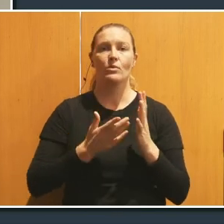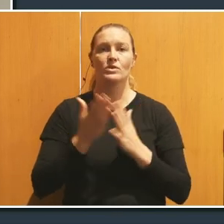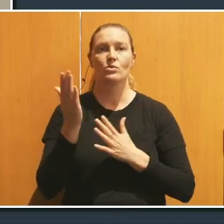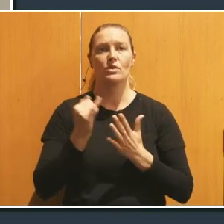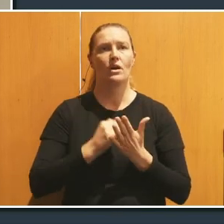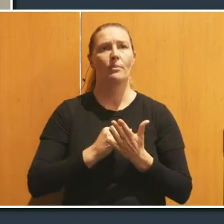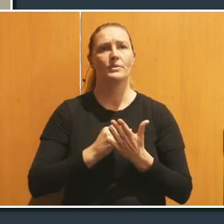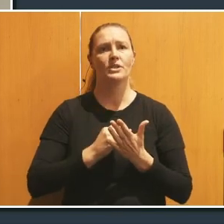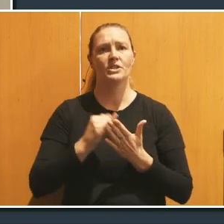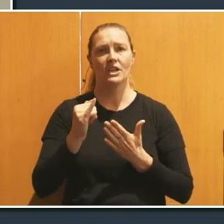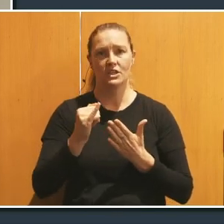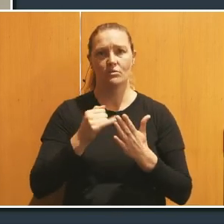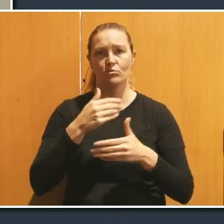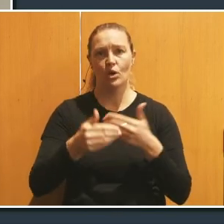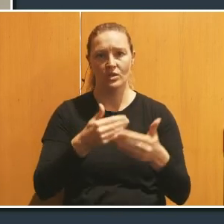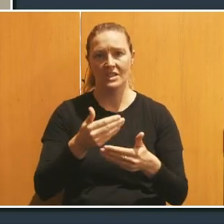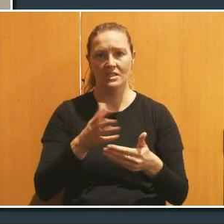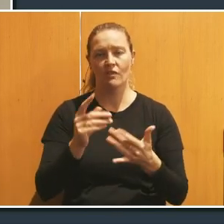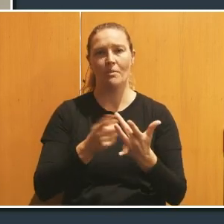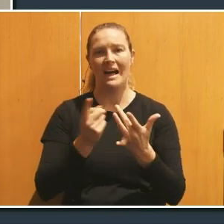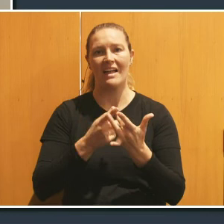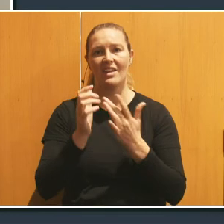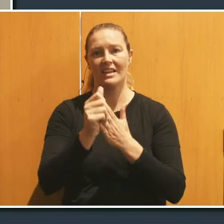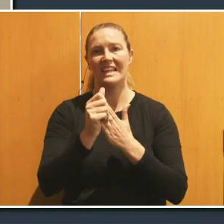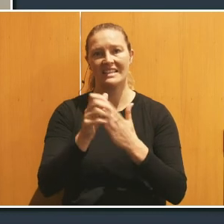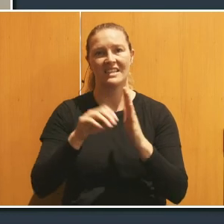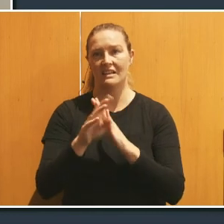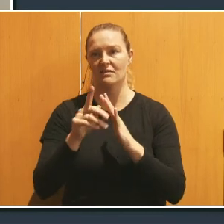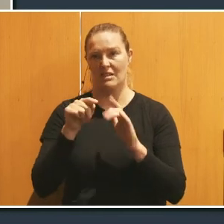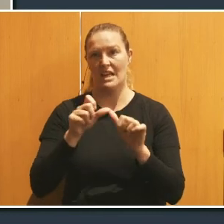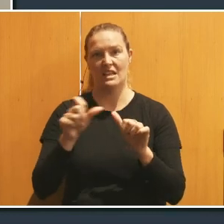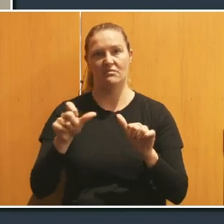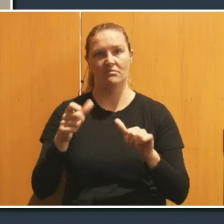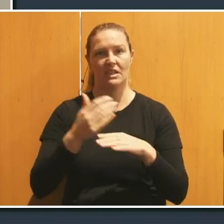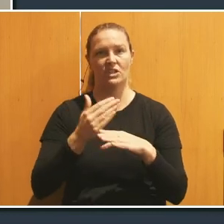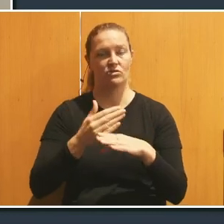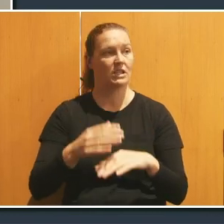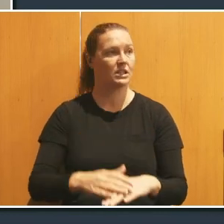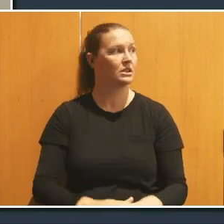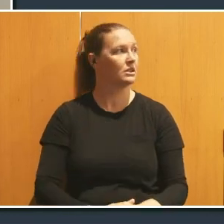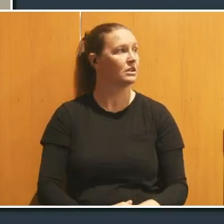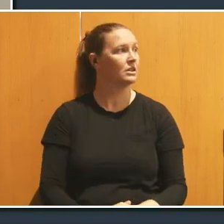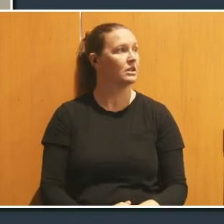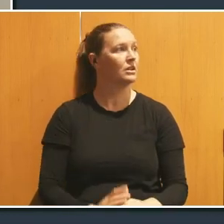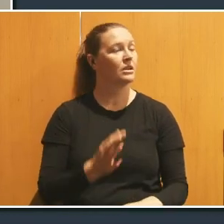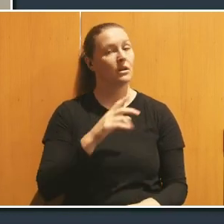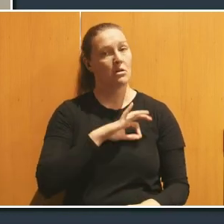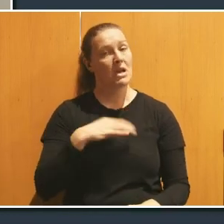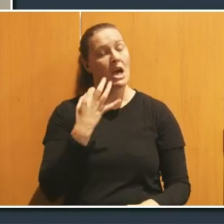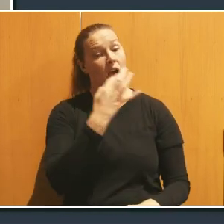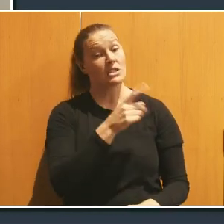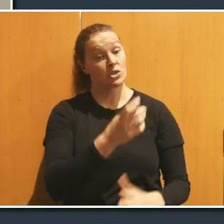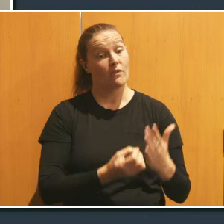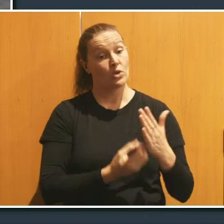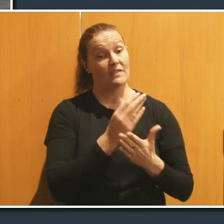by, I guess, other leaders in the industry. And so with regard specifically to development